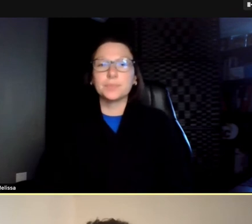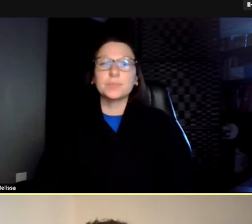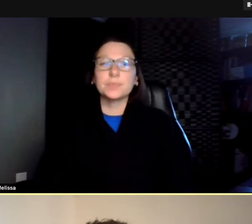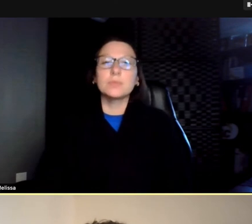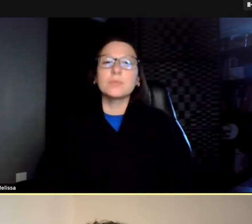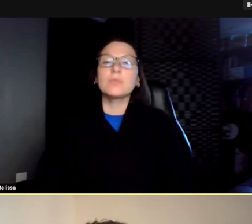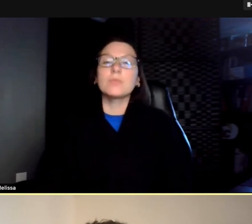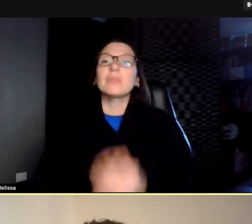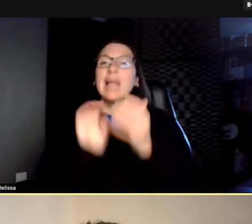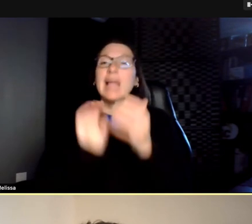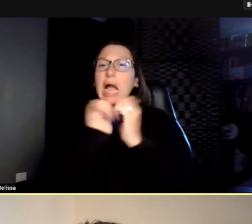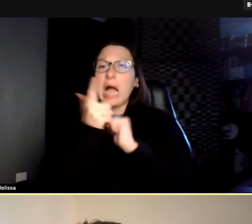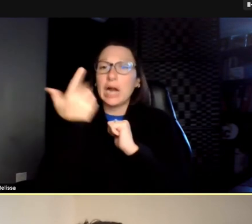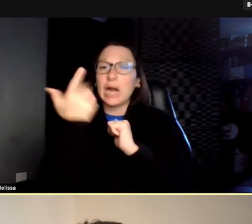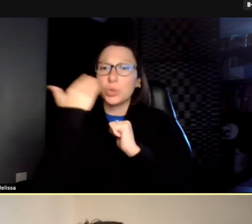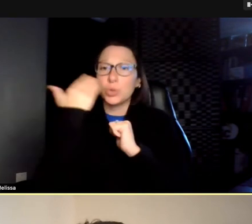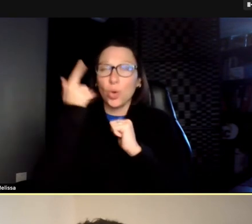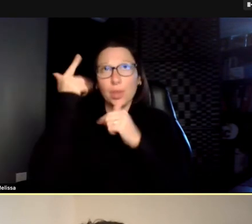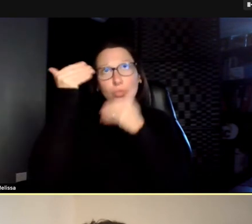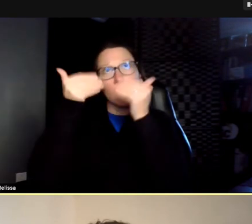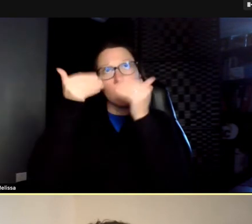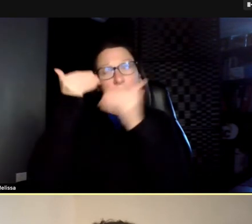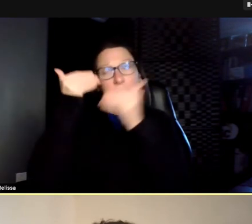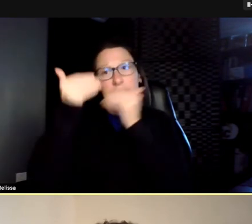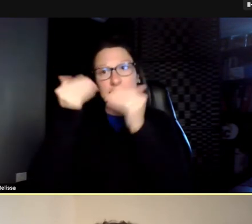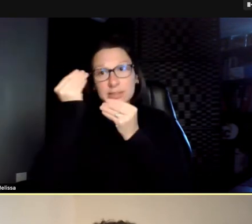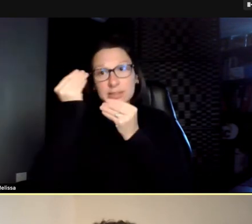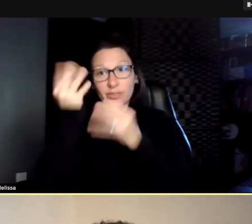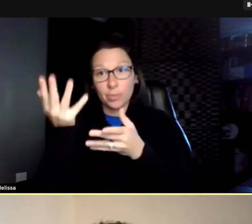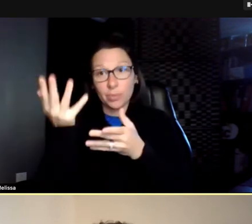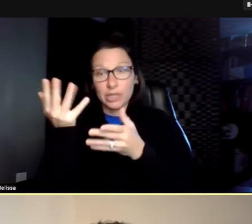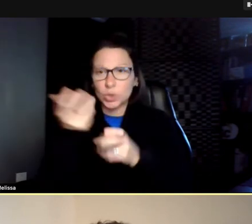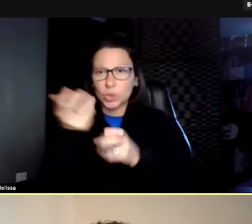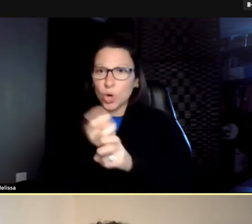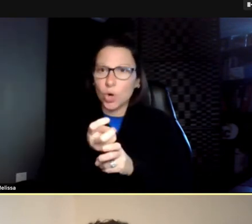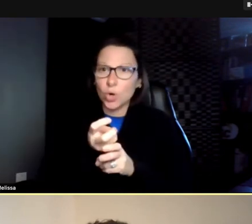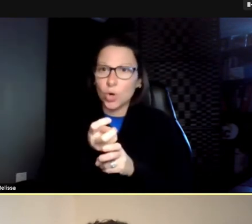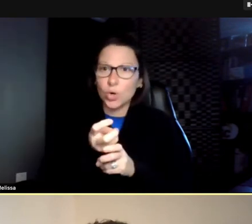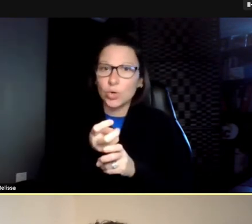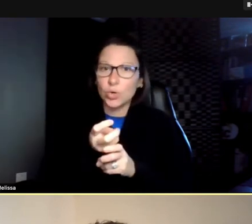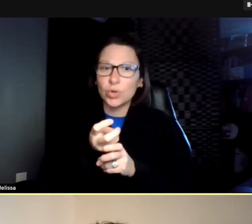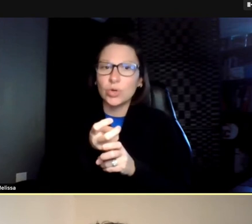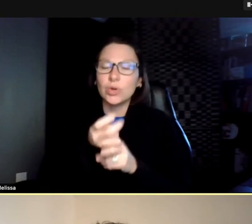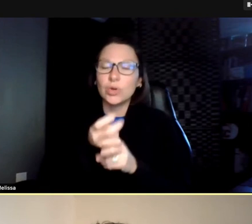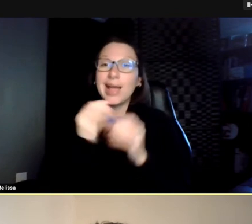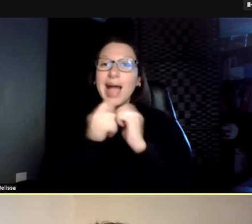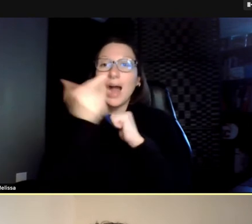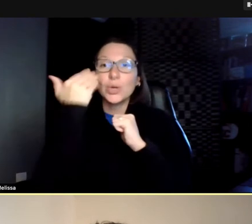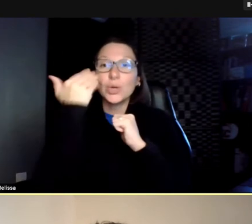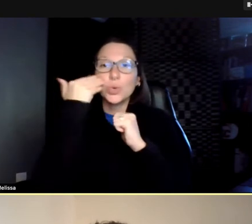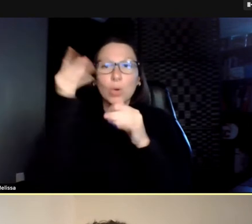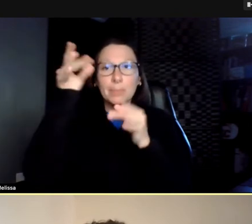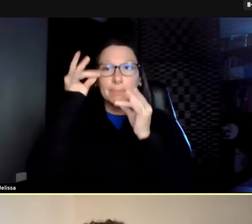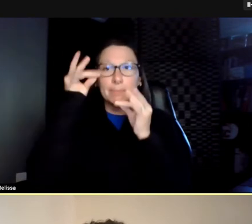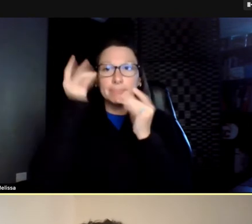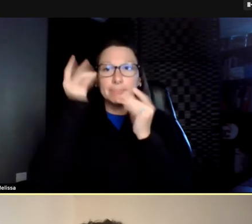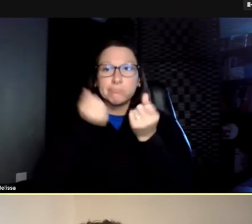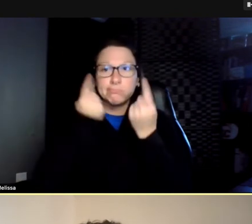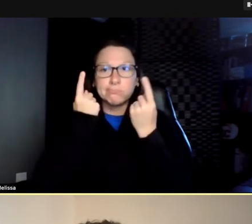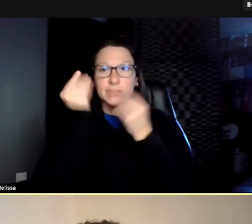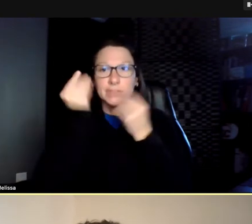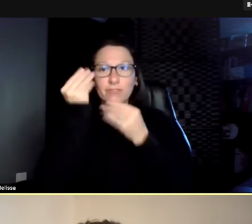How do we know that they are processing information? That's hard. And how do we know that they are retaining information? If they